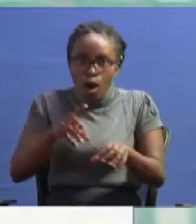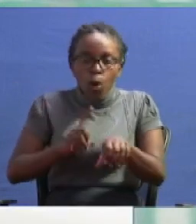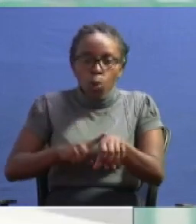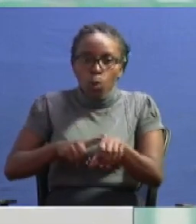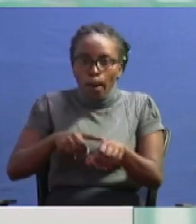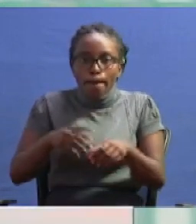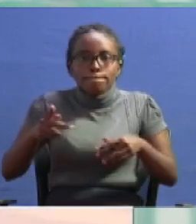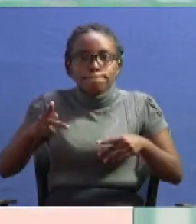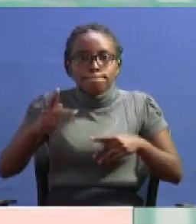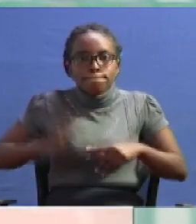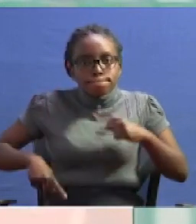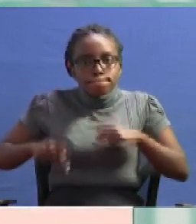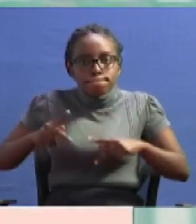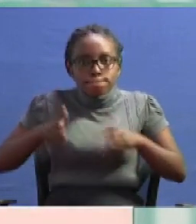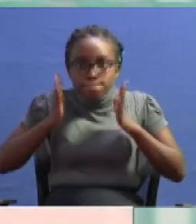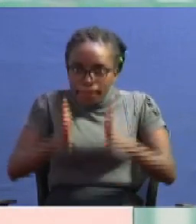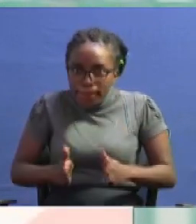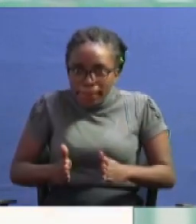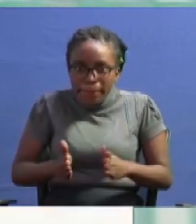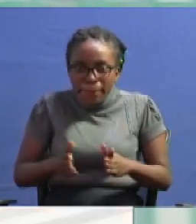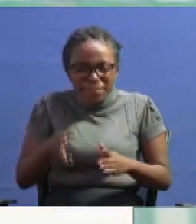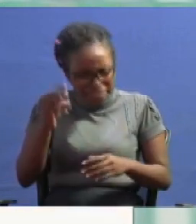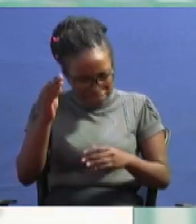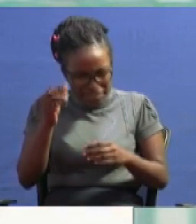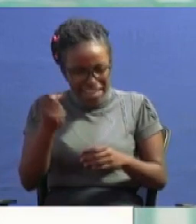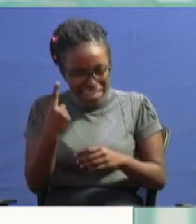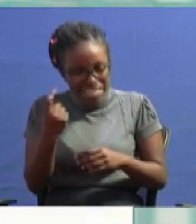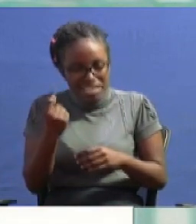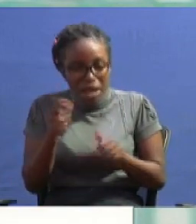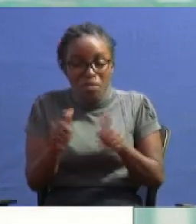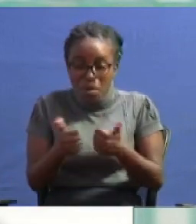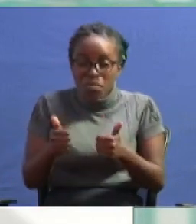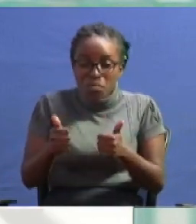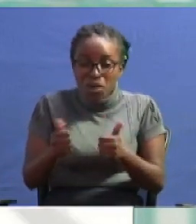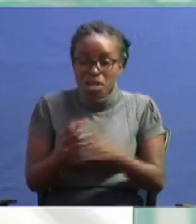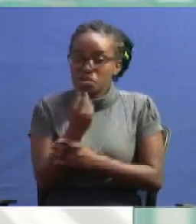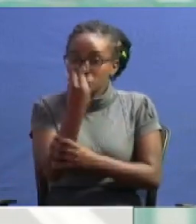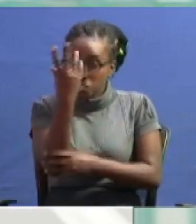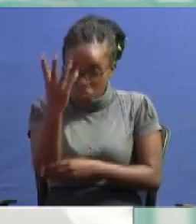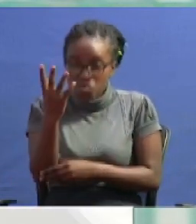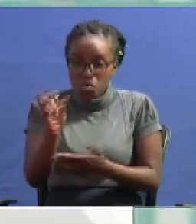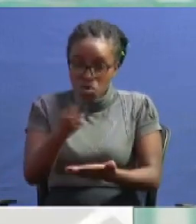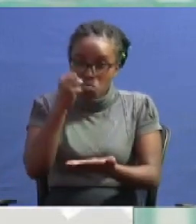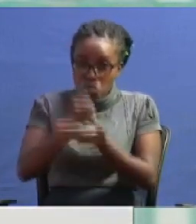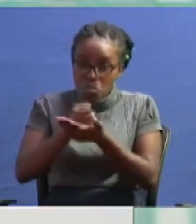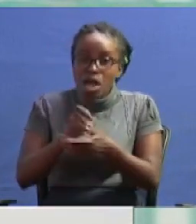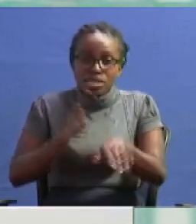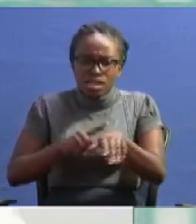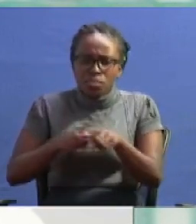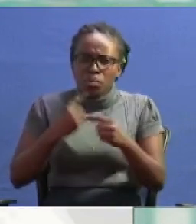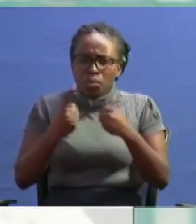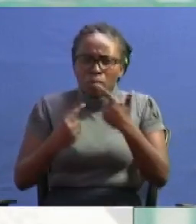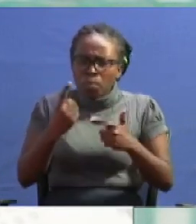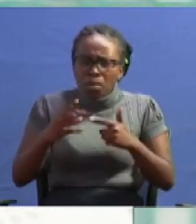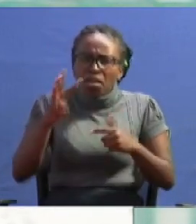who understands, the fundamentals of administration. So, and that is why you can see the transition was quick from an MP to a DP,